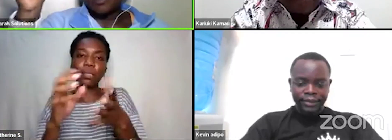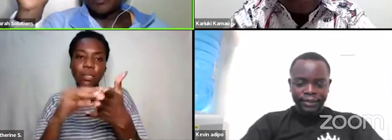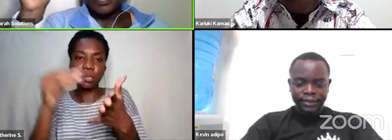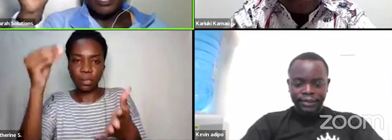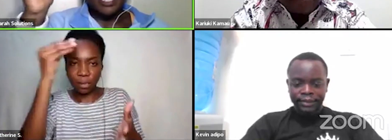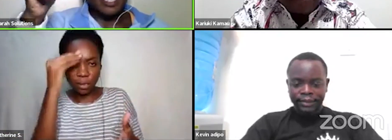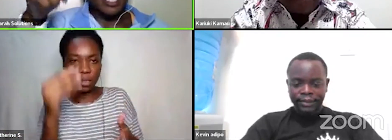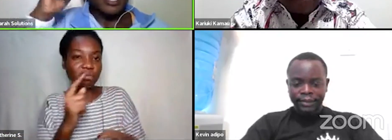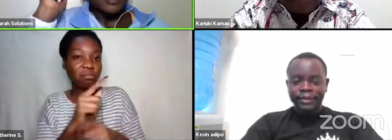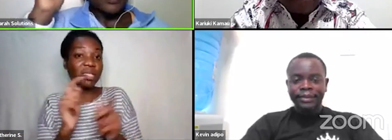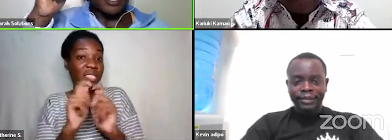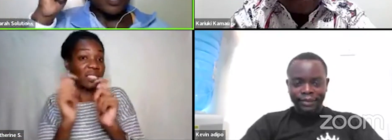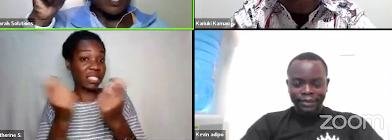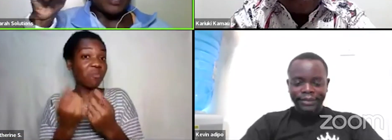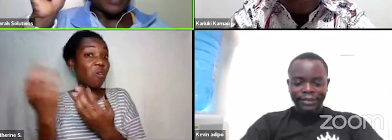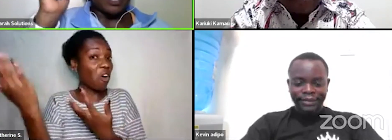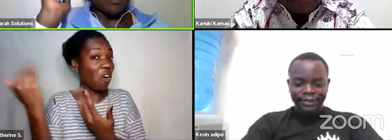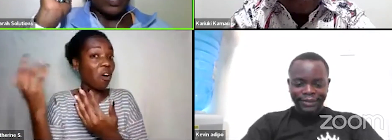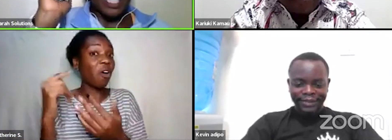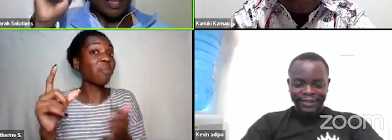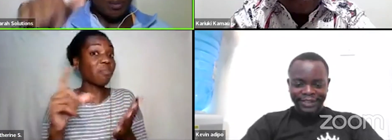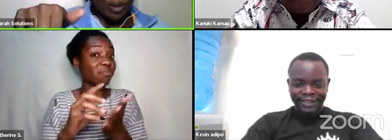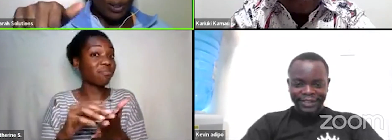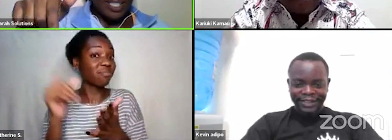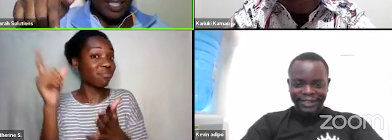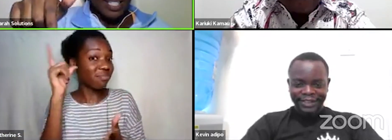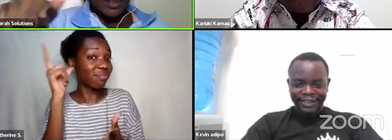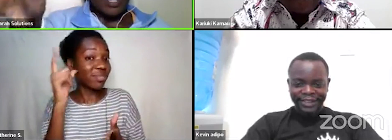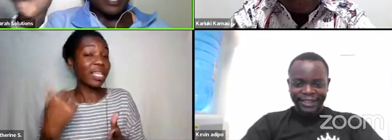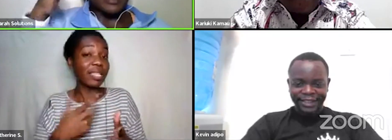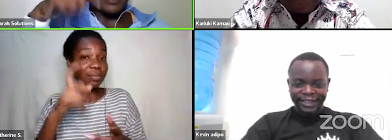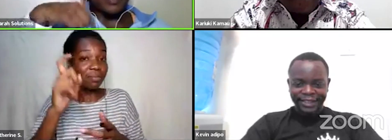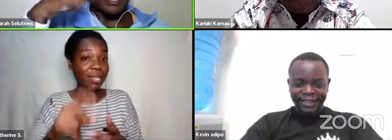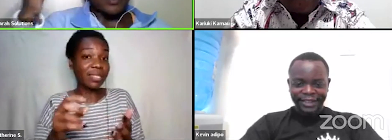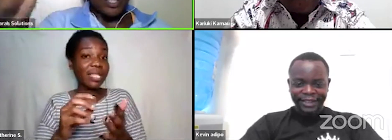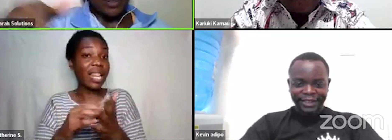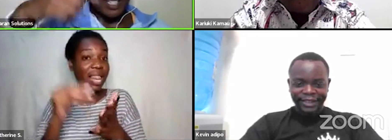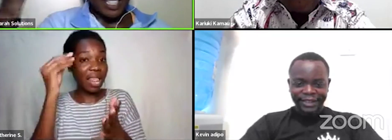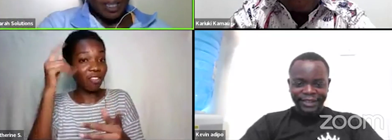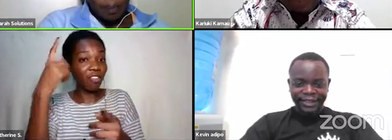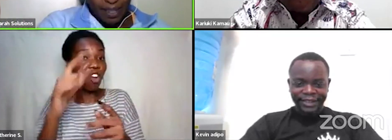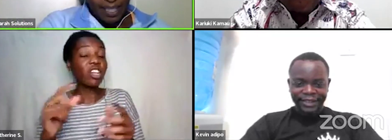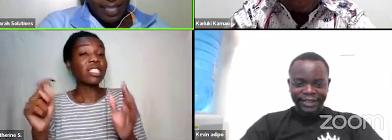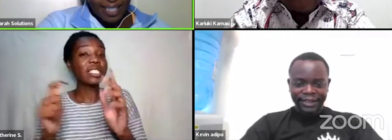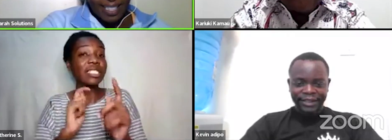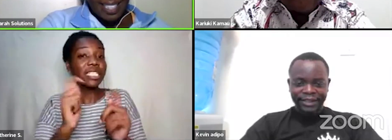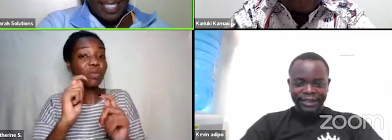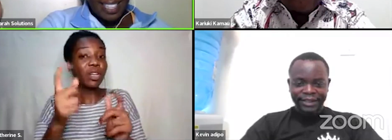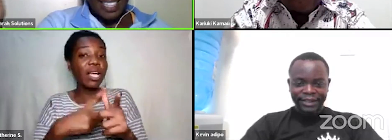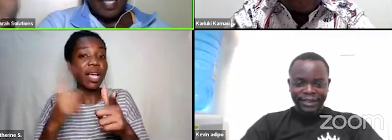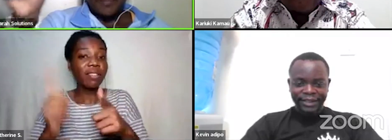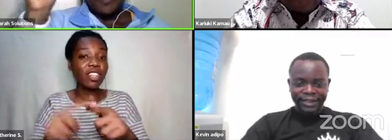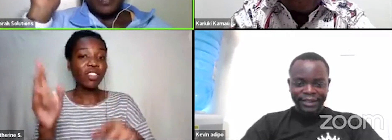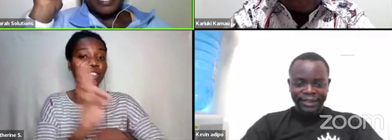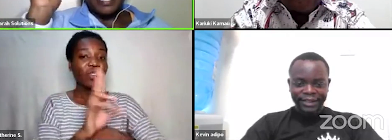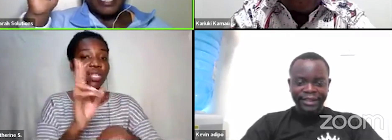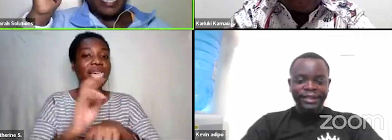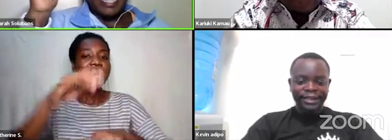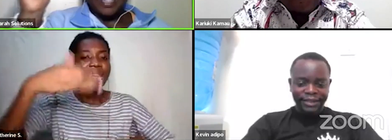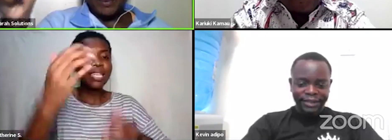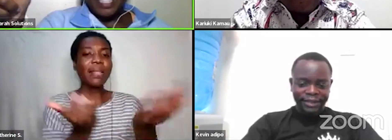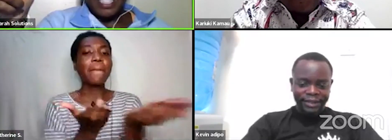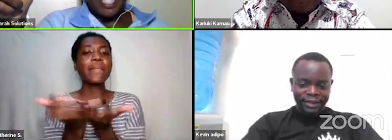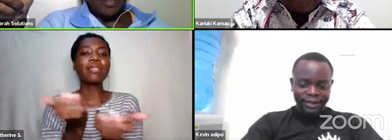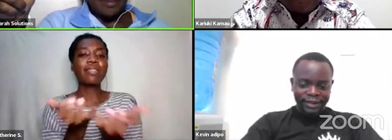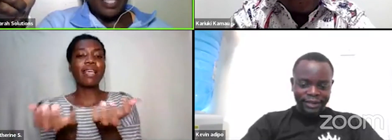that my team, I hope you guys are listening. We need to learn to ask for testimonials. So that's then we can use it for the next business. Yeah. And